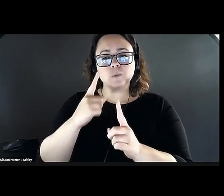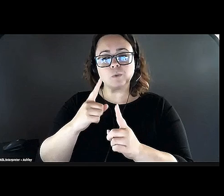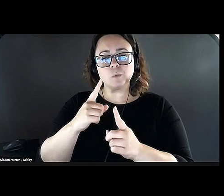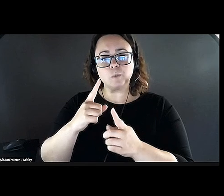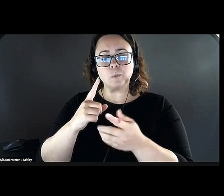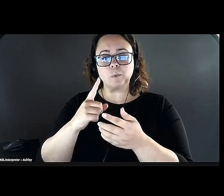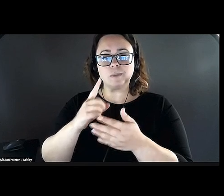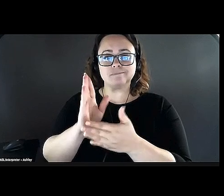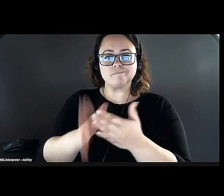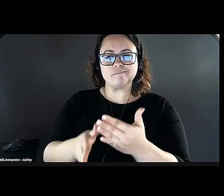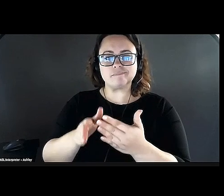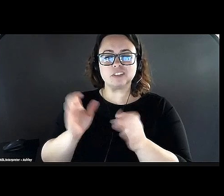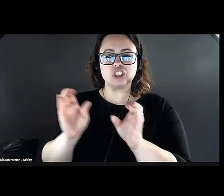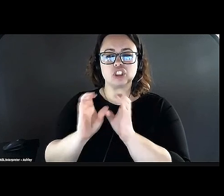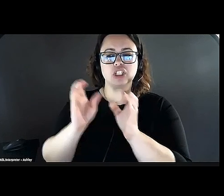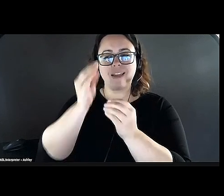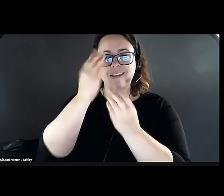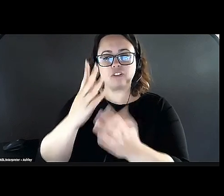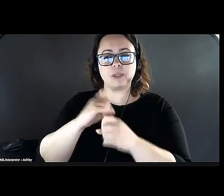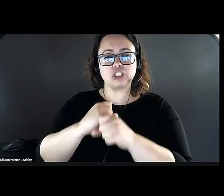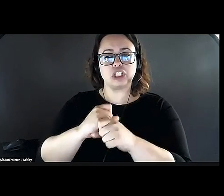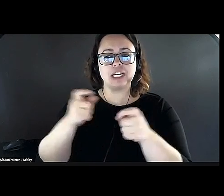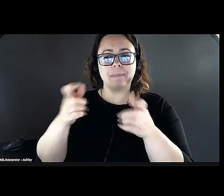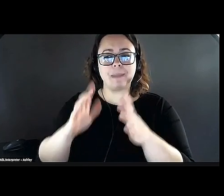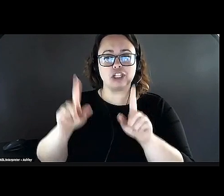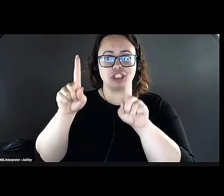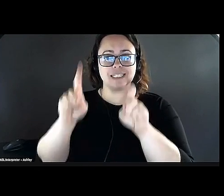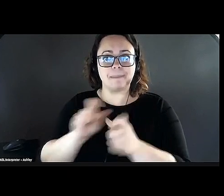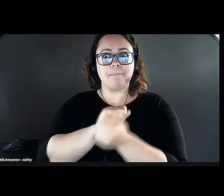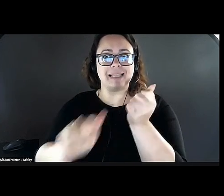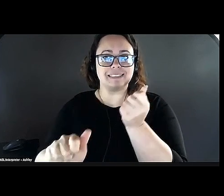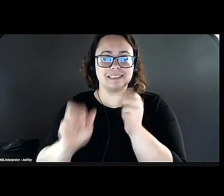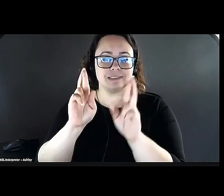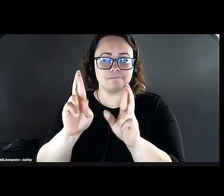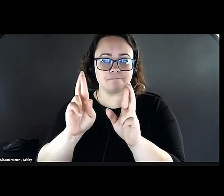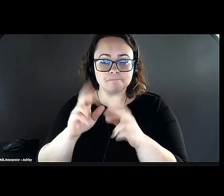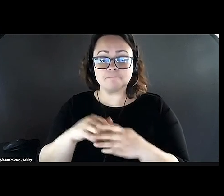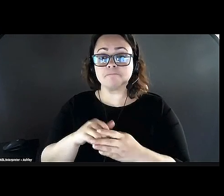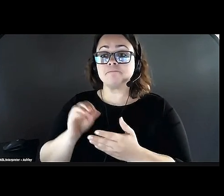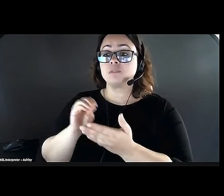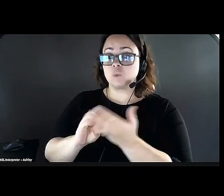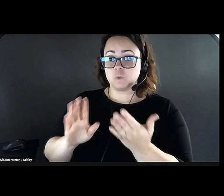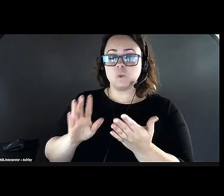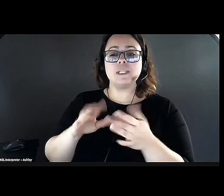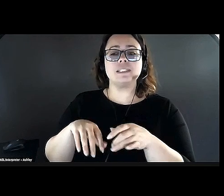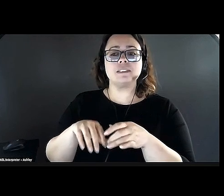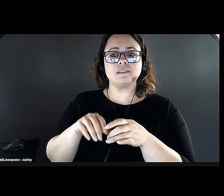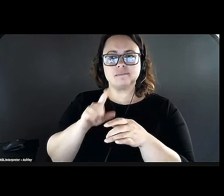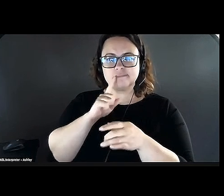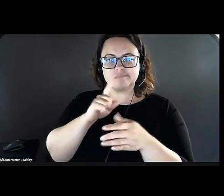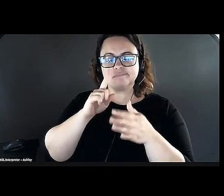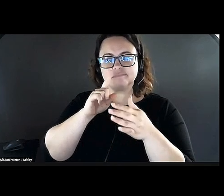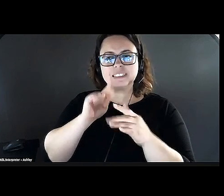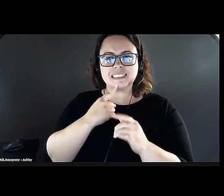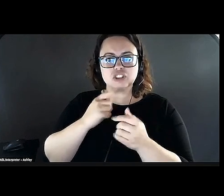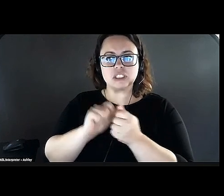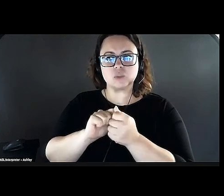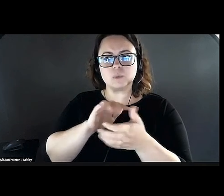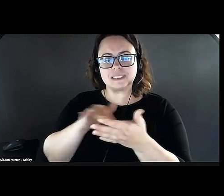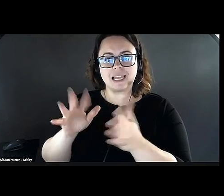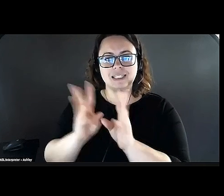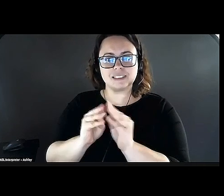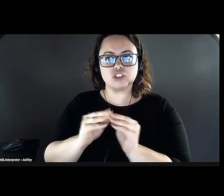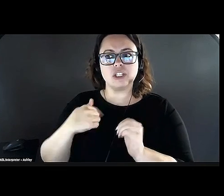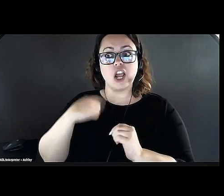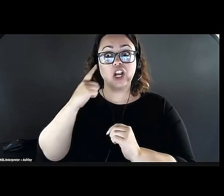the Certified Information Security Manager exam. The students took their study session seriously, and I heard a few